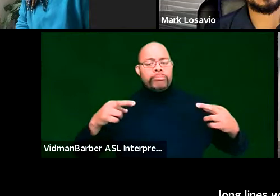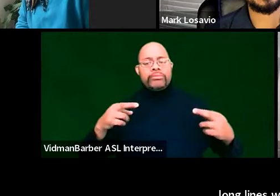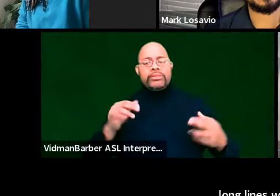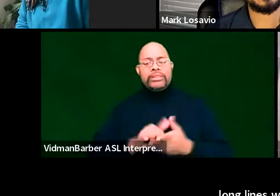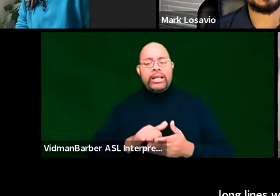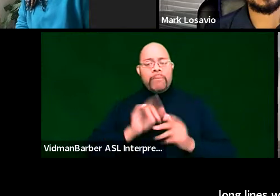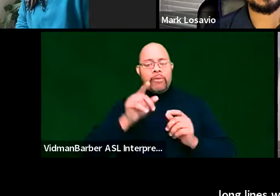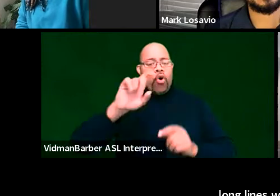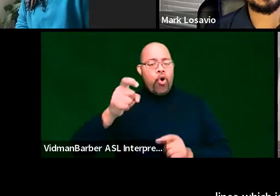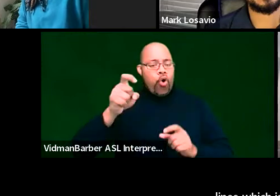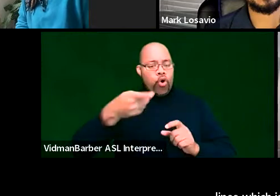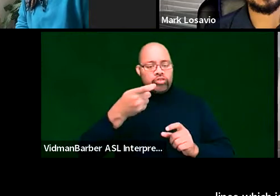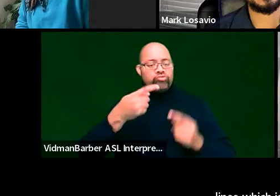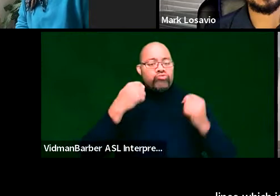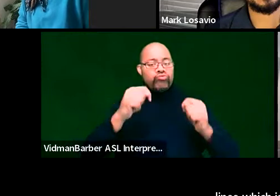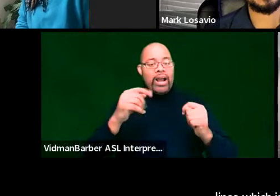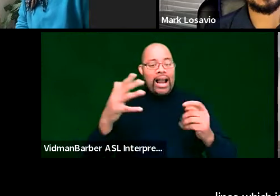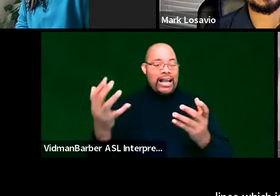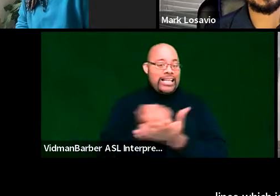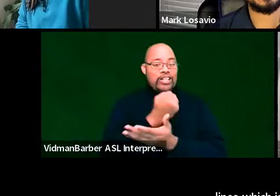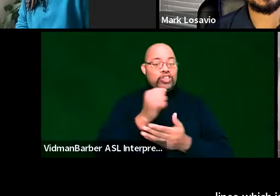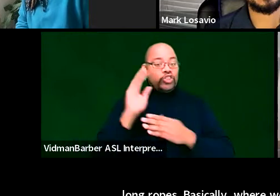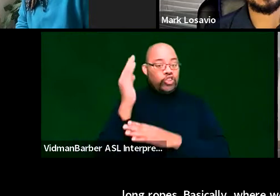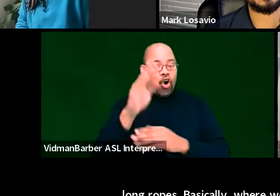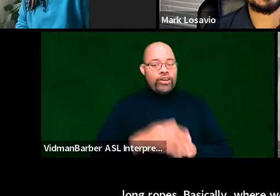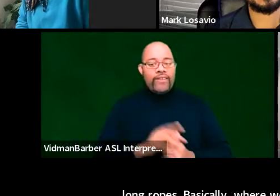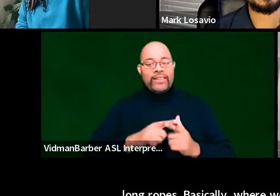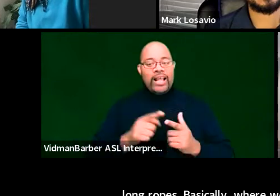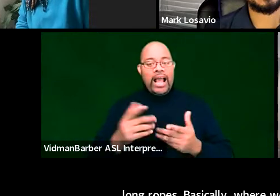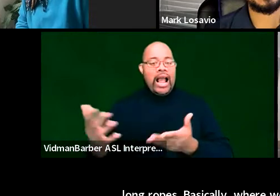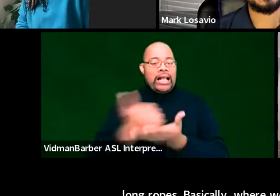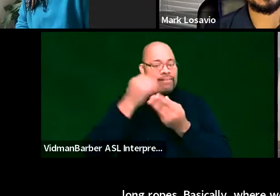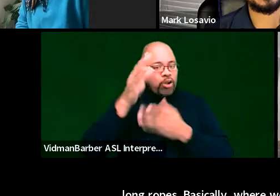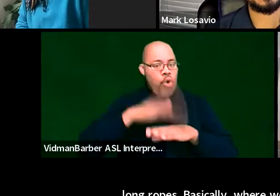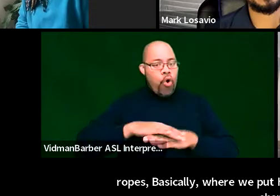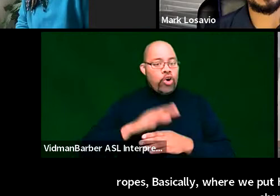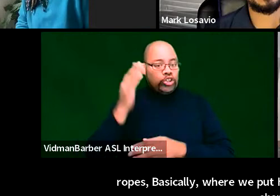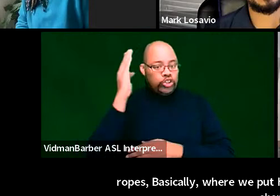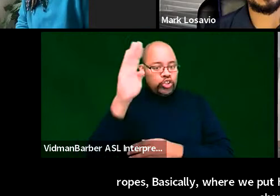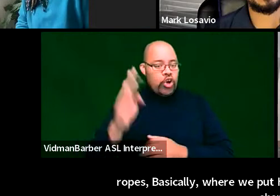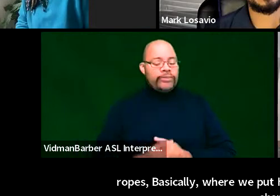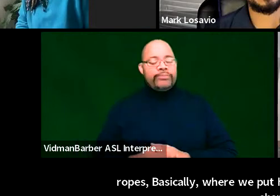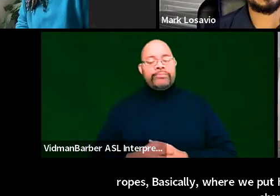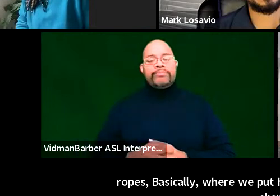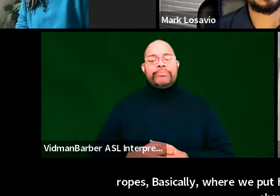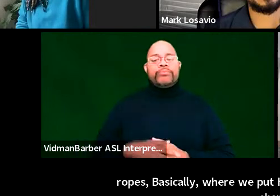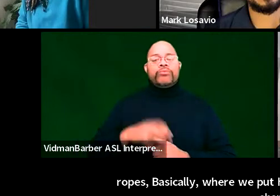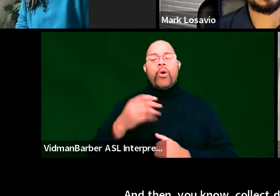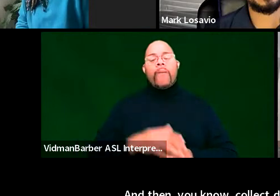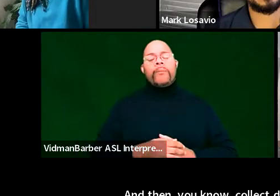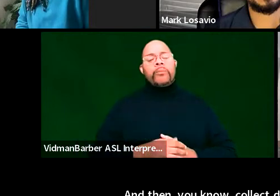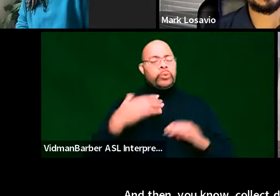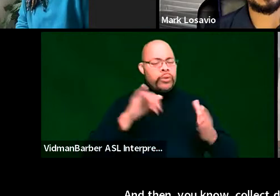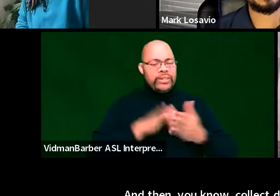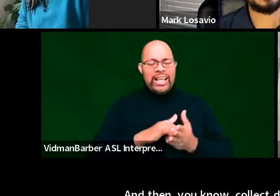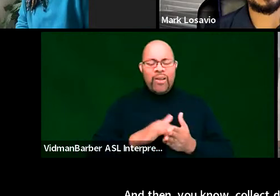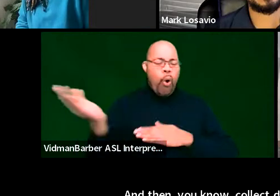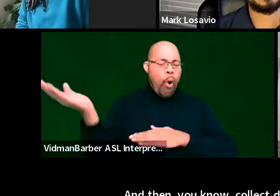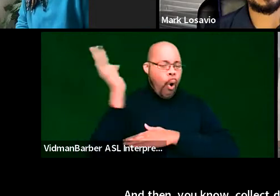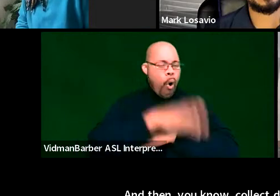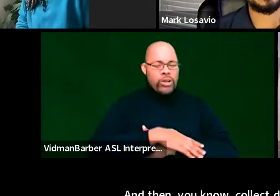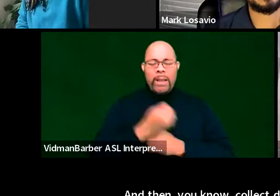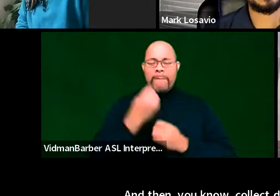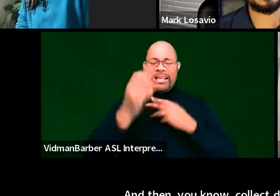we put hooks on them and try to get sharks and then, you know, collect data on the sharks, right? And so we do this all day